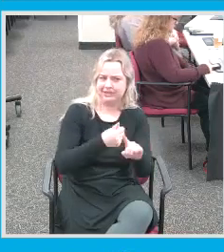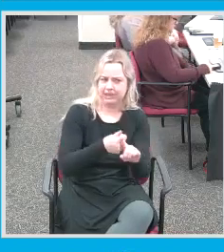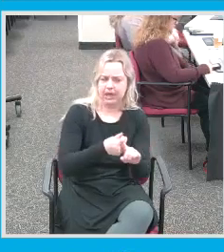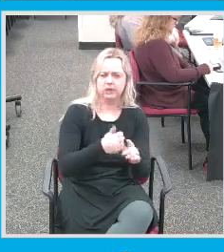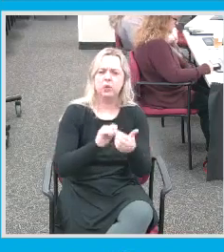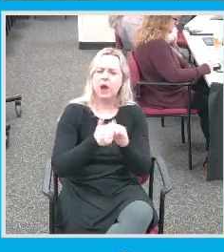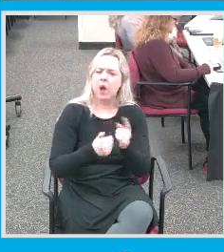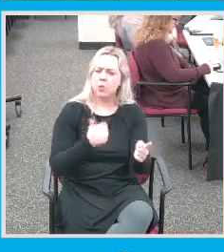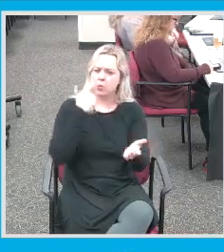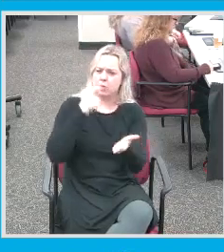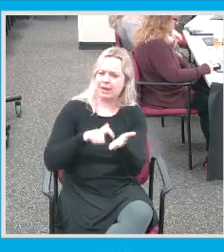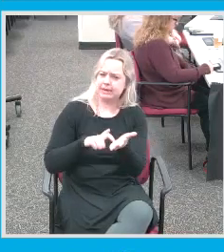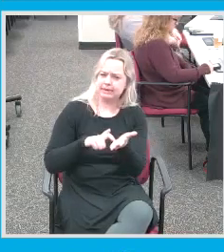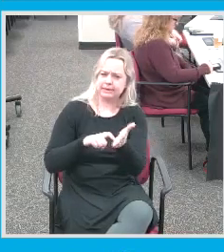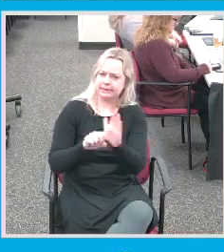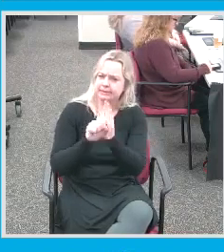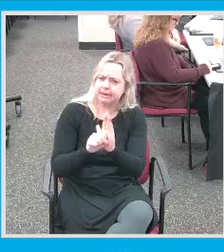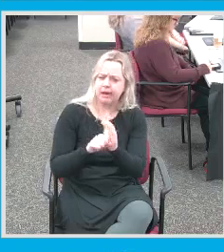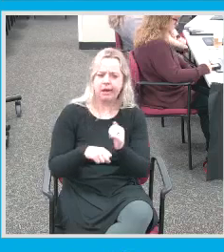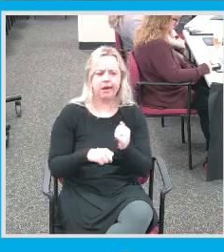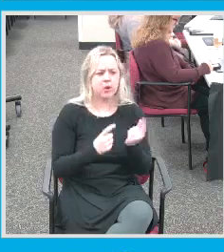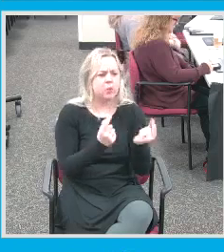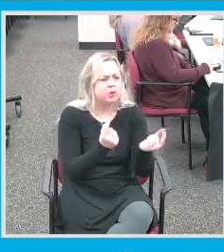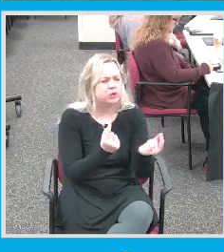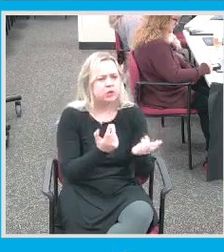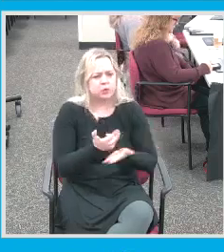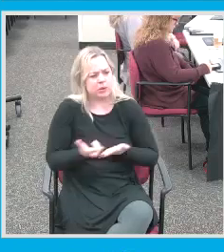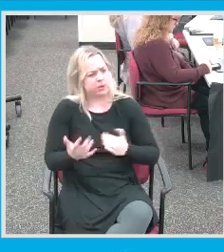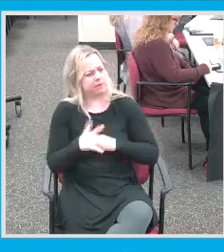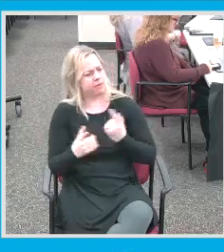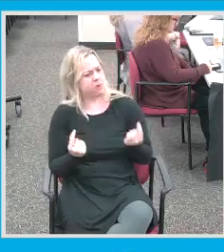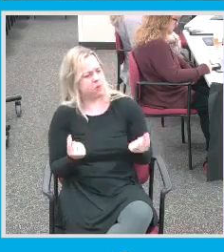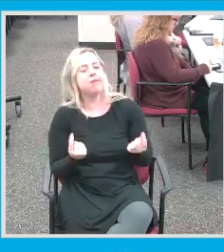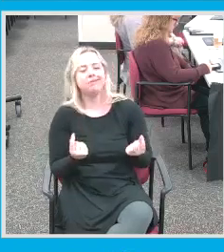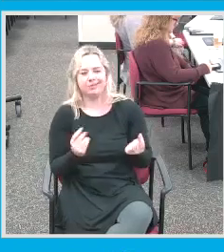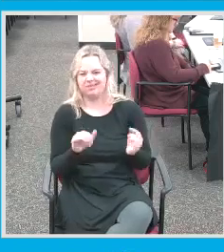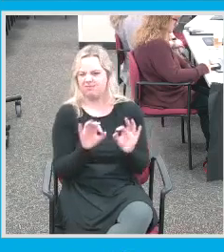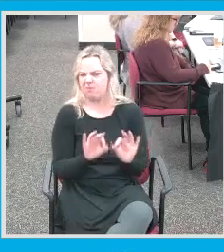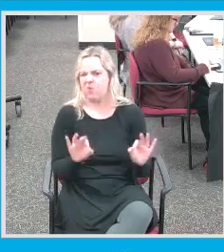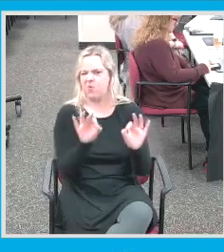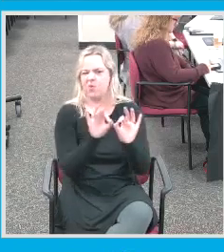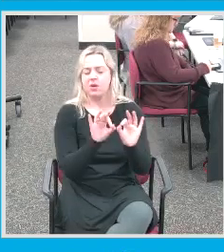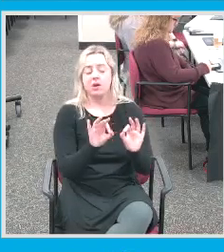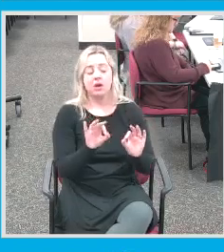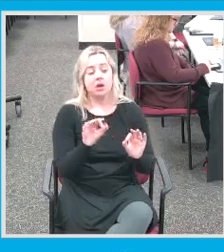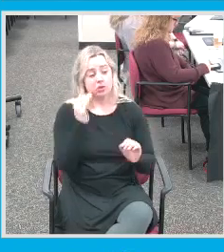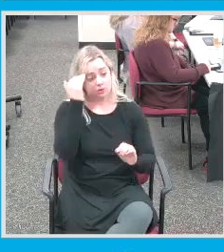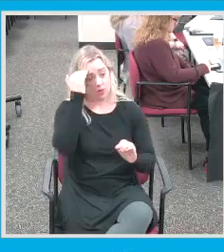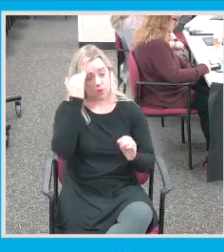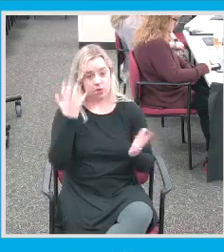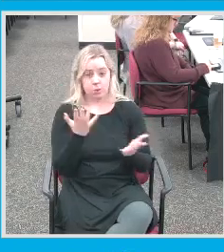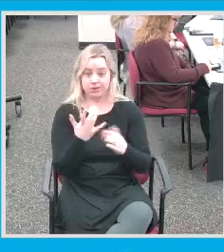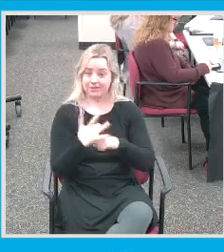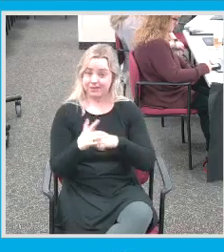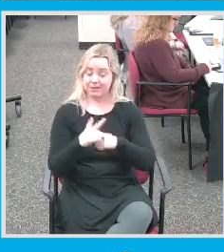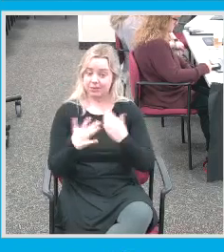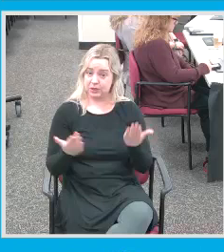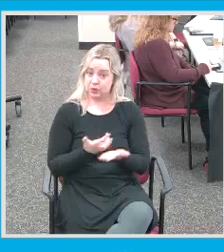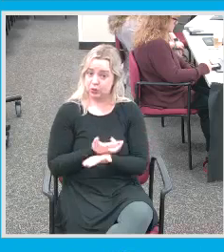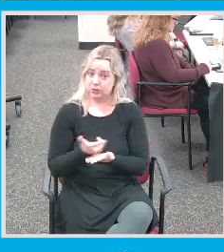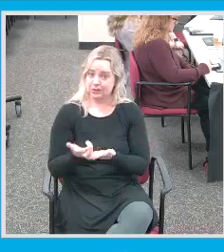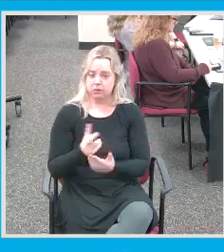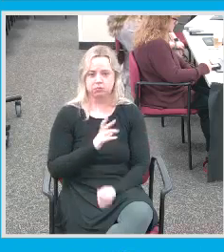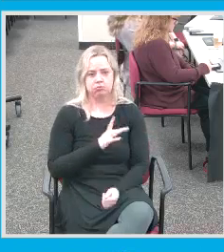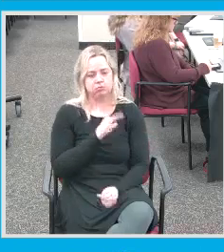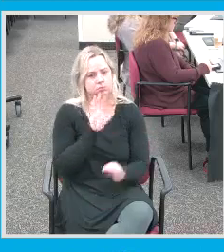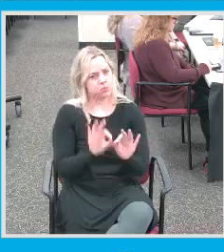signs? What can we do? What are the resources available? Knowing our local resources has been a huge thing that we can do. And then